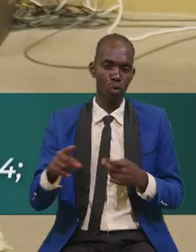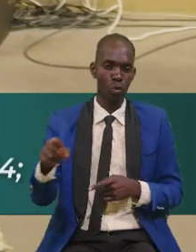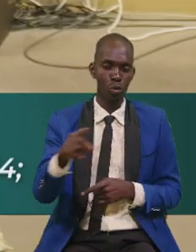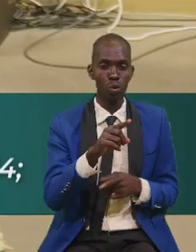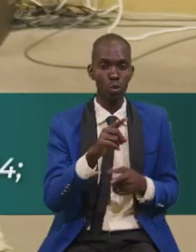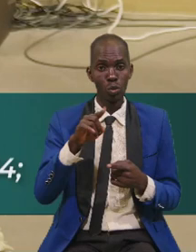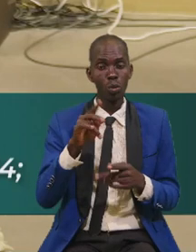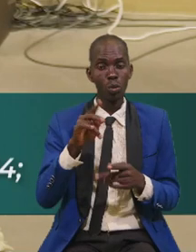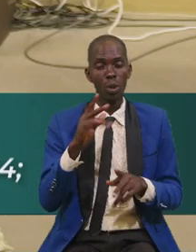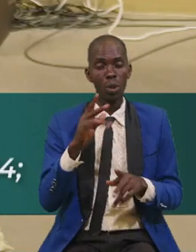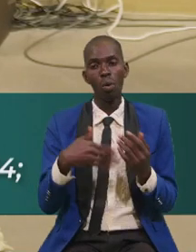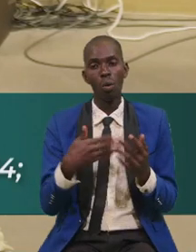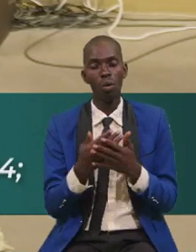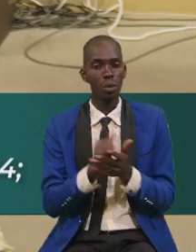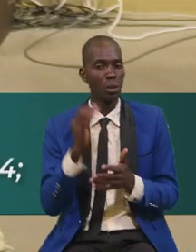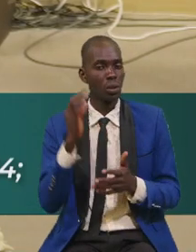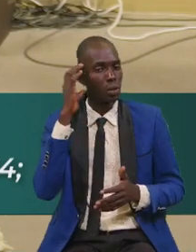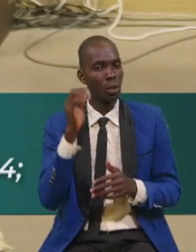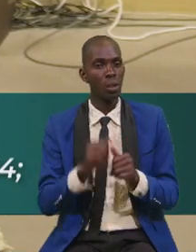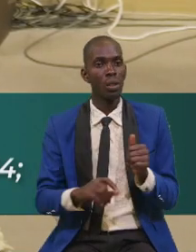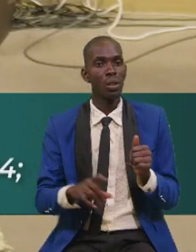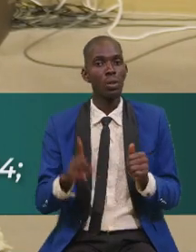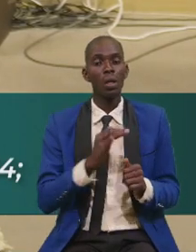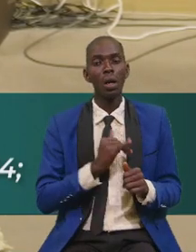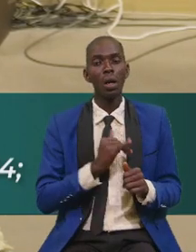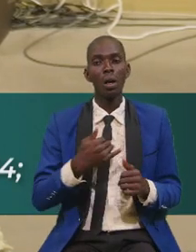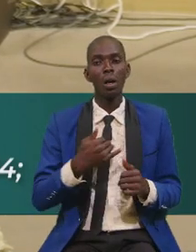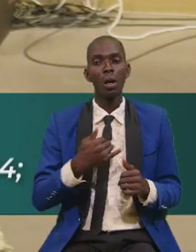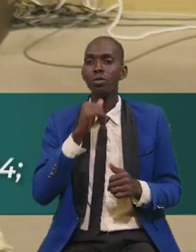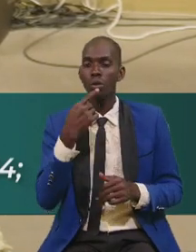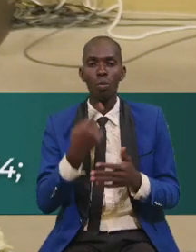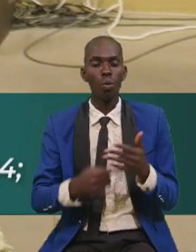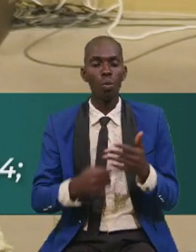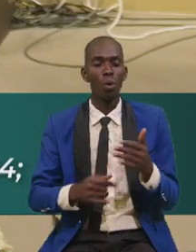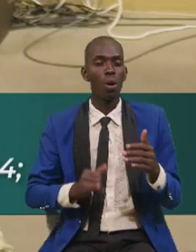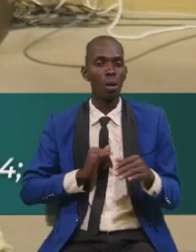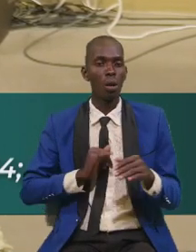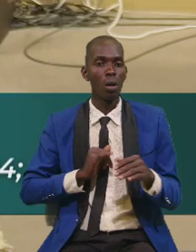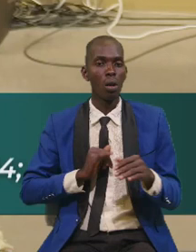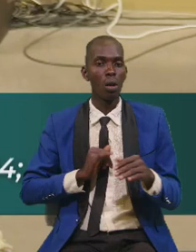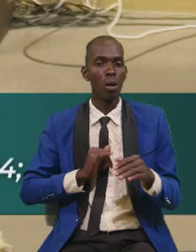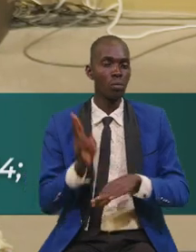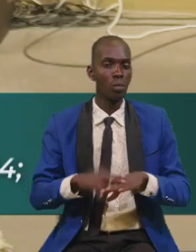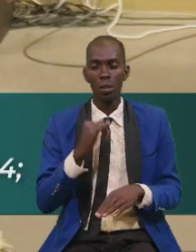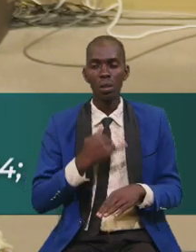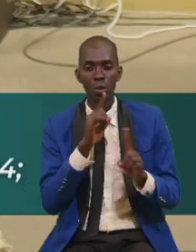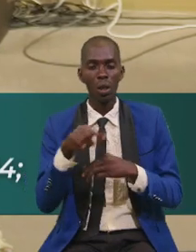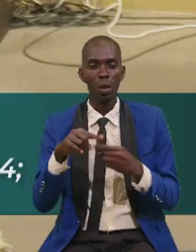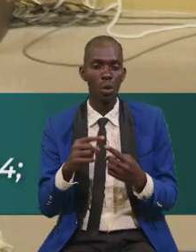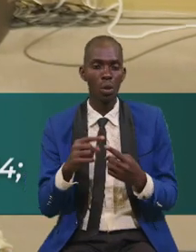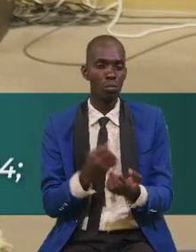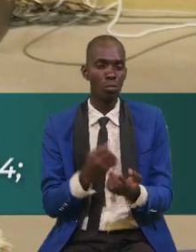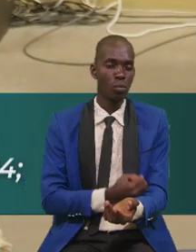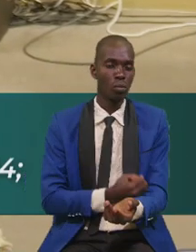not said, you know, what I normally say. I've not taught subjects I normally teach. God gave this to me